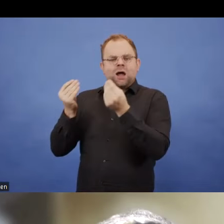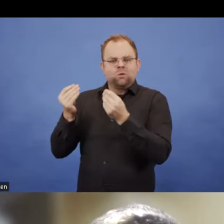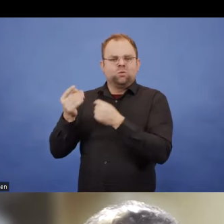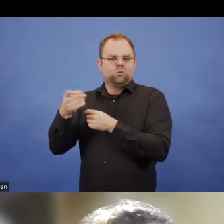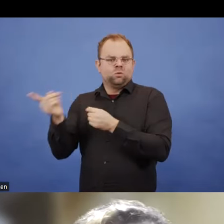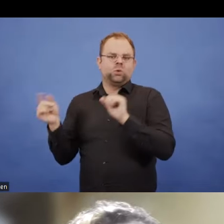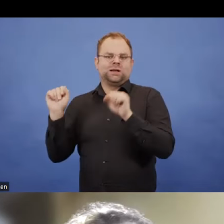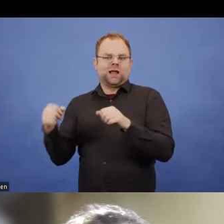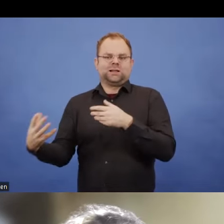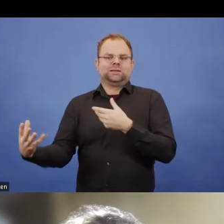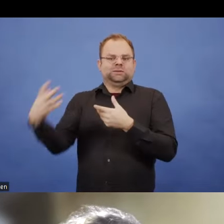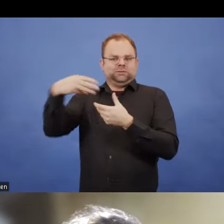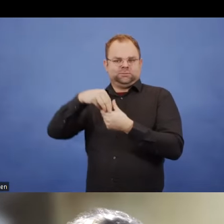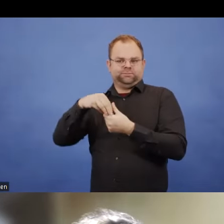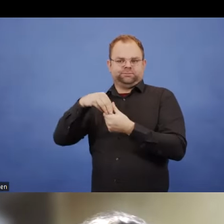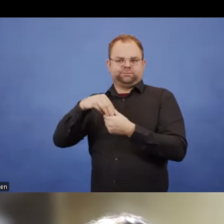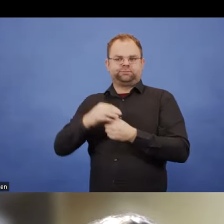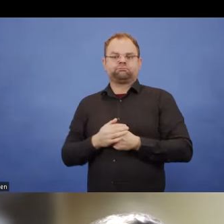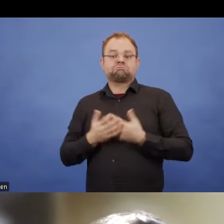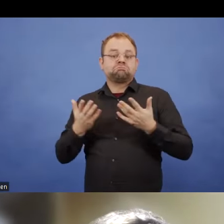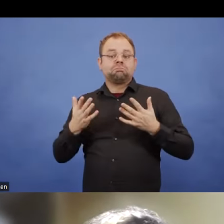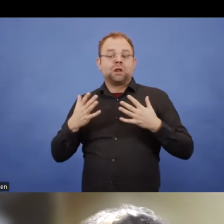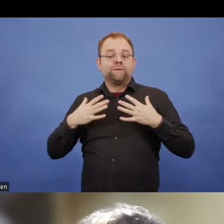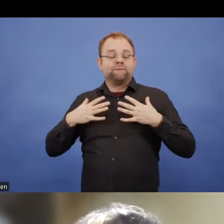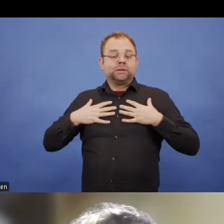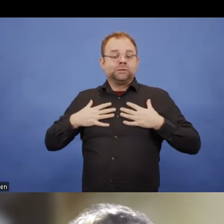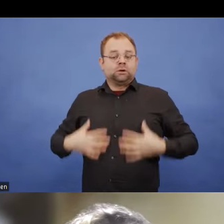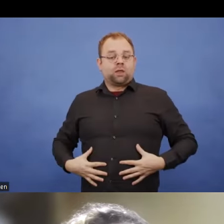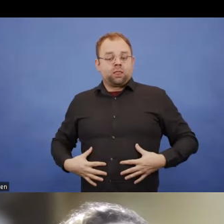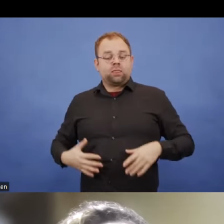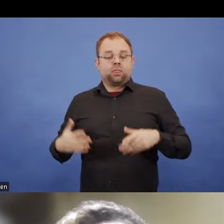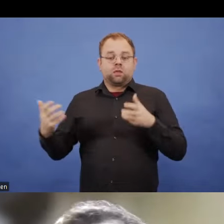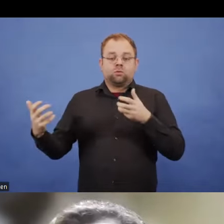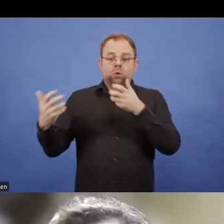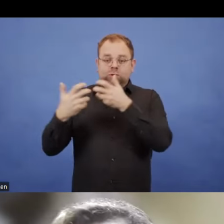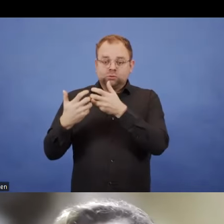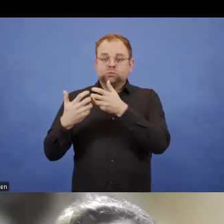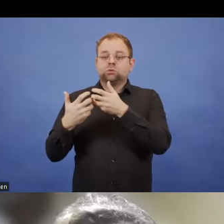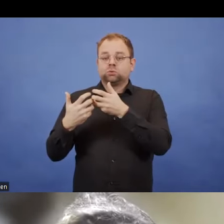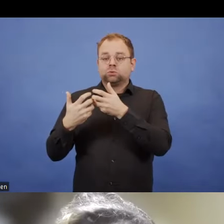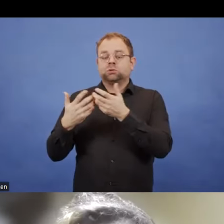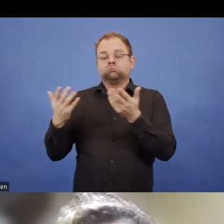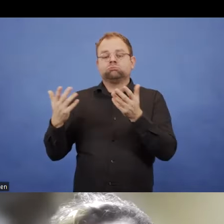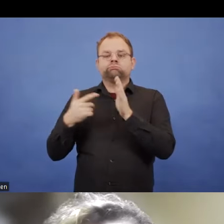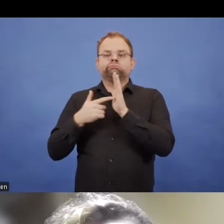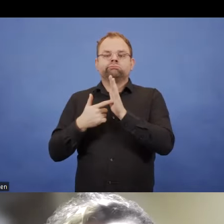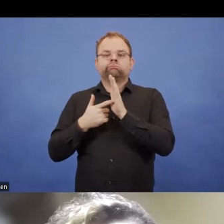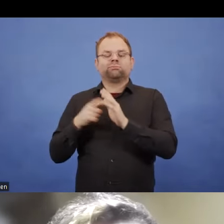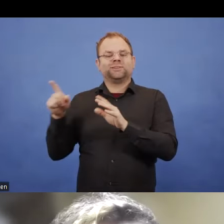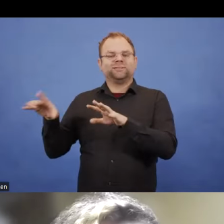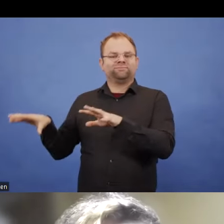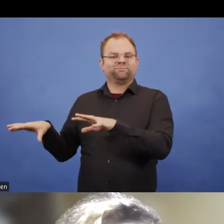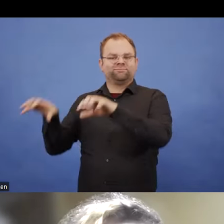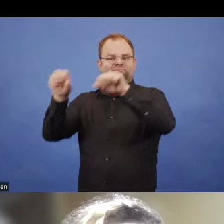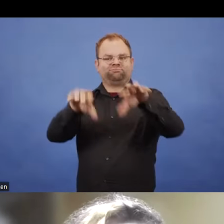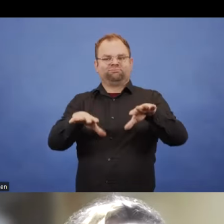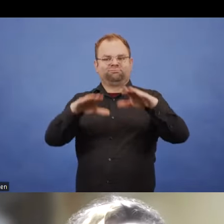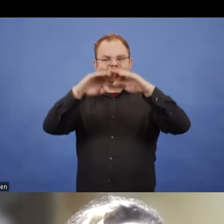have ramps, for examples. They have to be sufficiently wide. I'm just giving an example in the RSD procedural